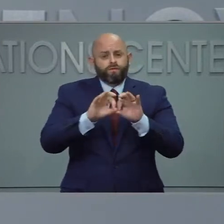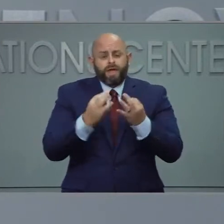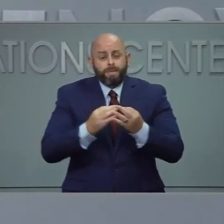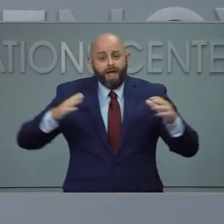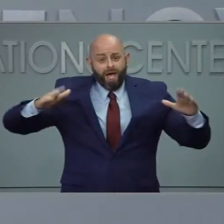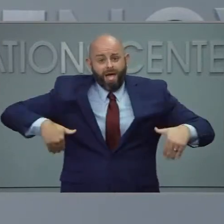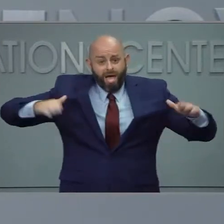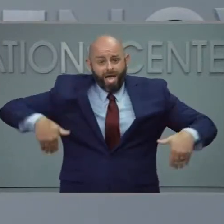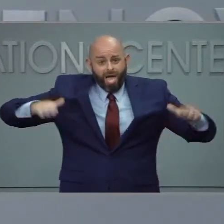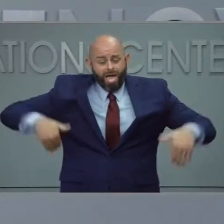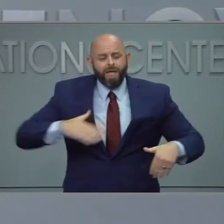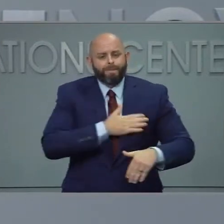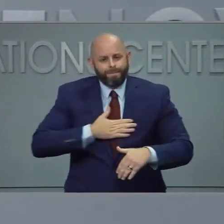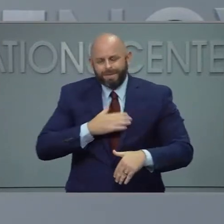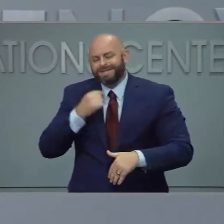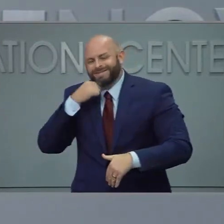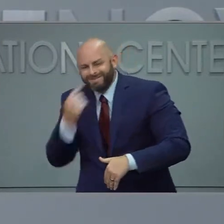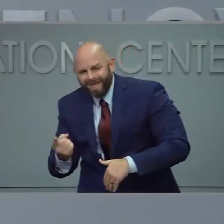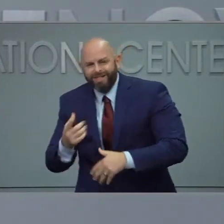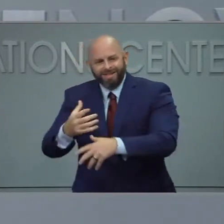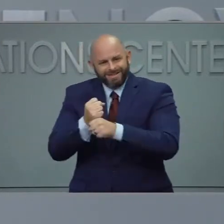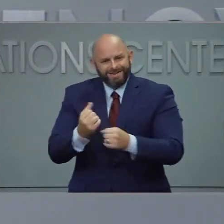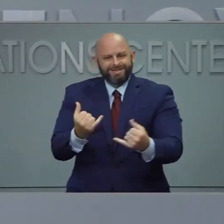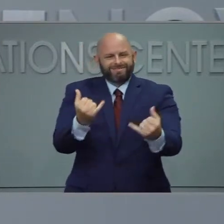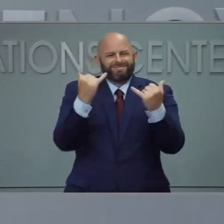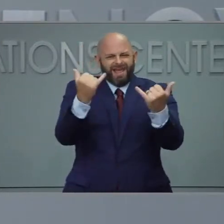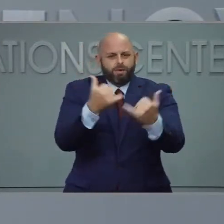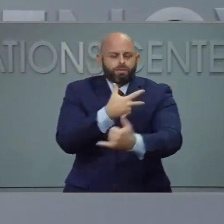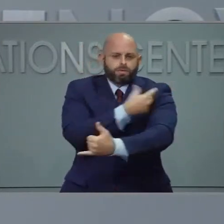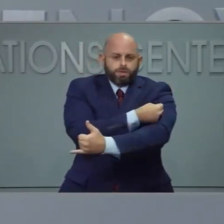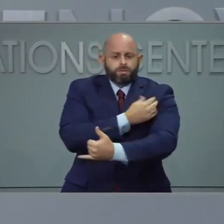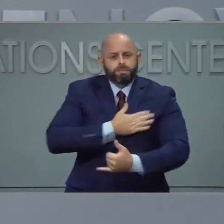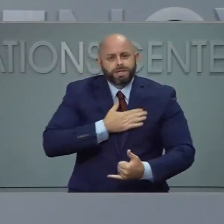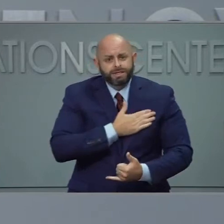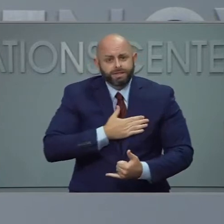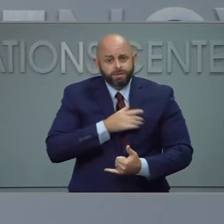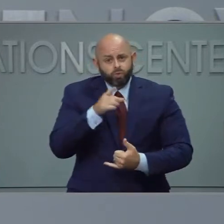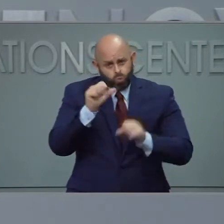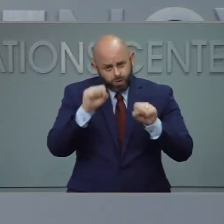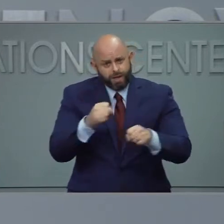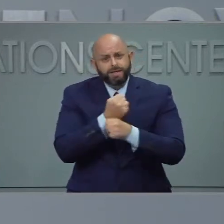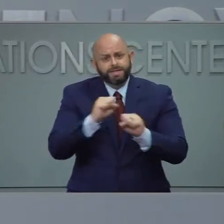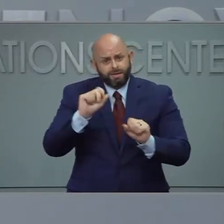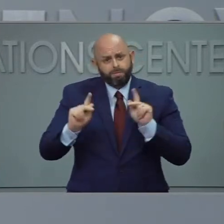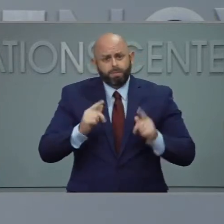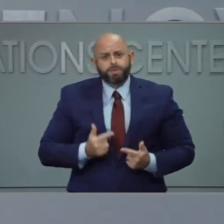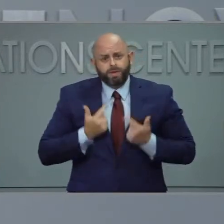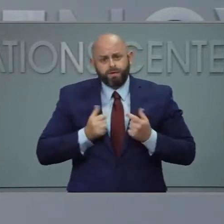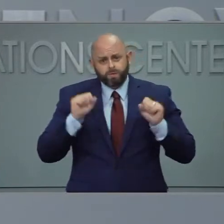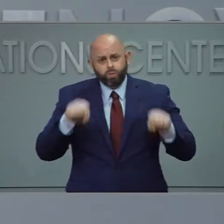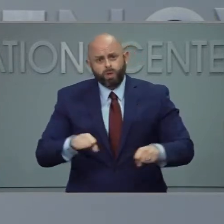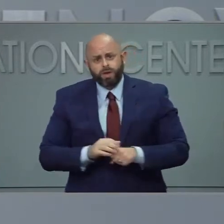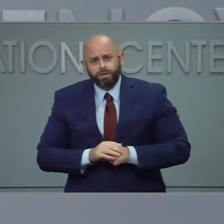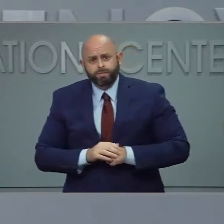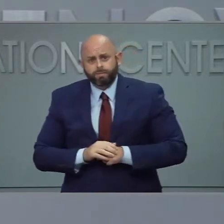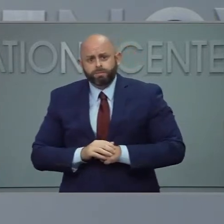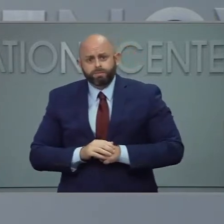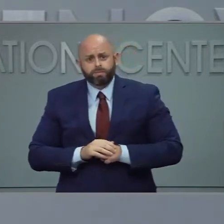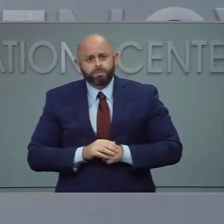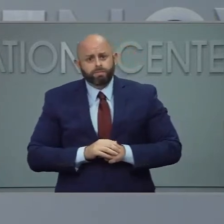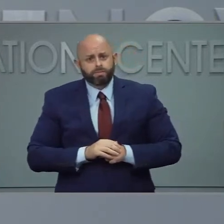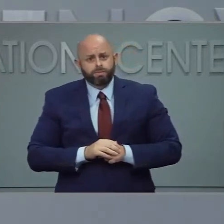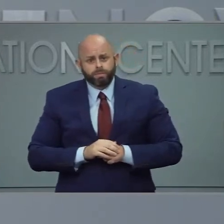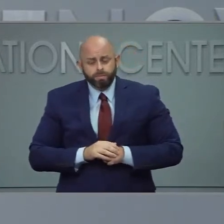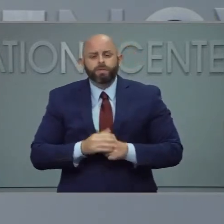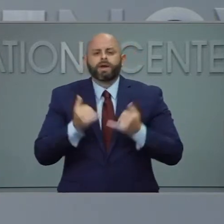to get their shot now. It's not an understatement to say that you will save lives by doing so. Take a moment and listen to